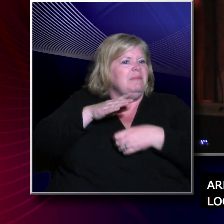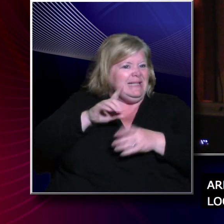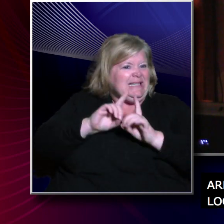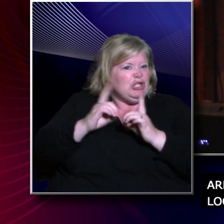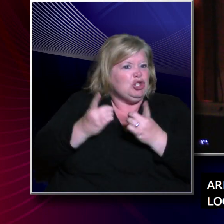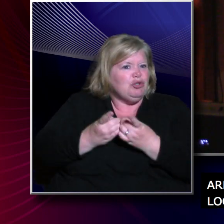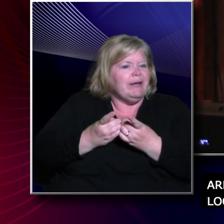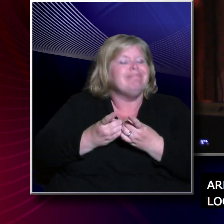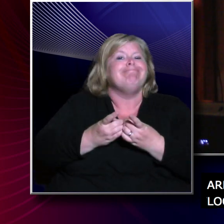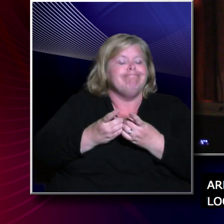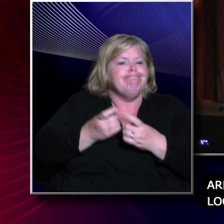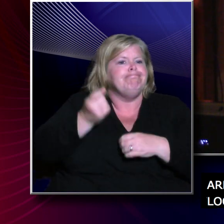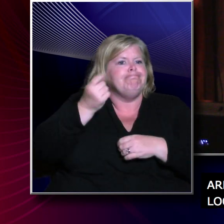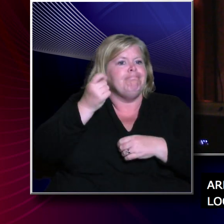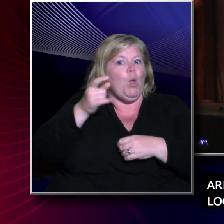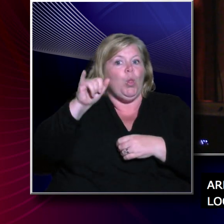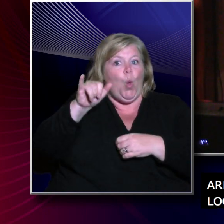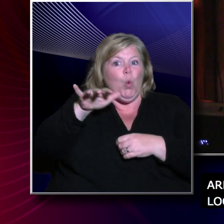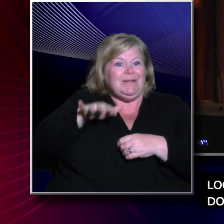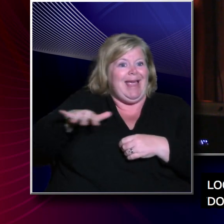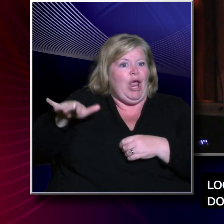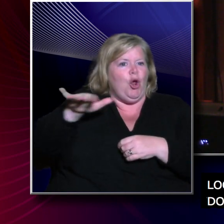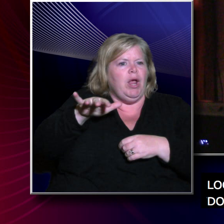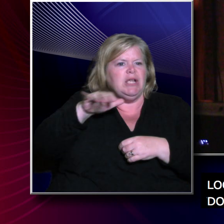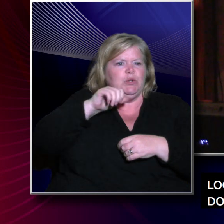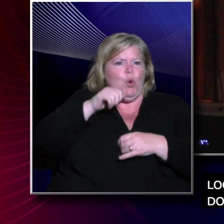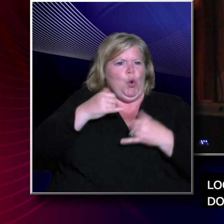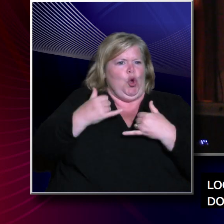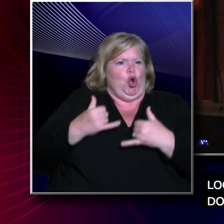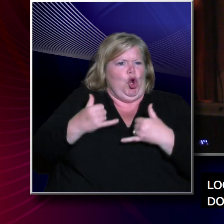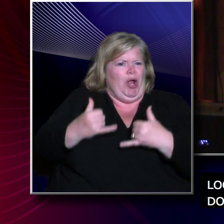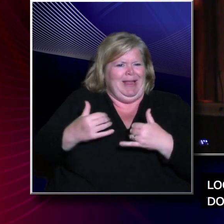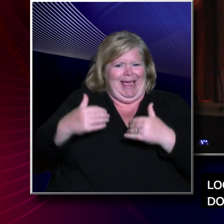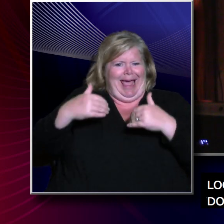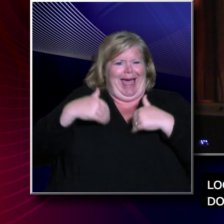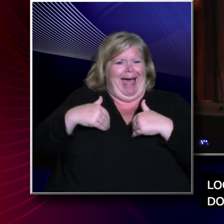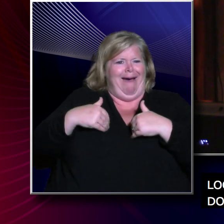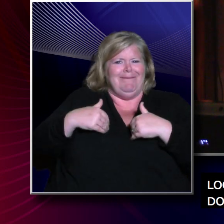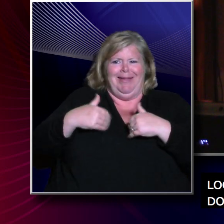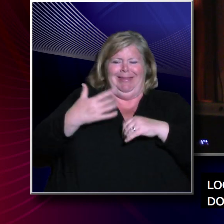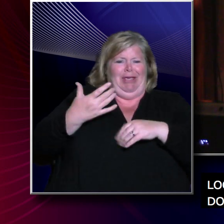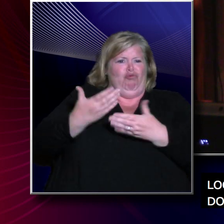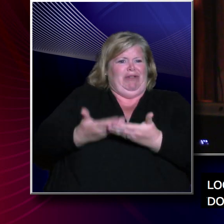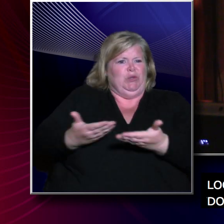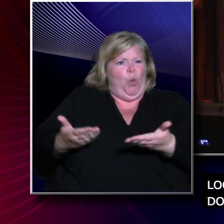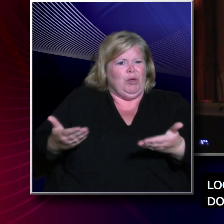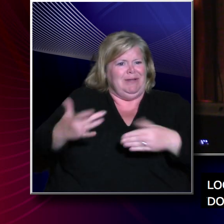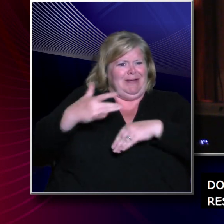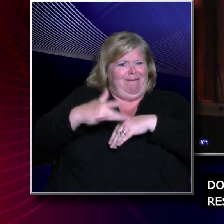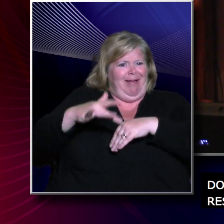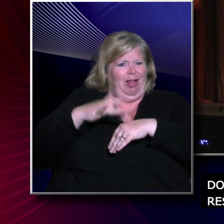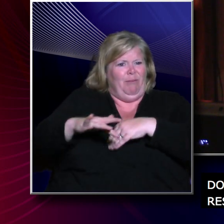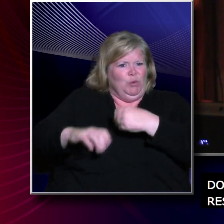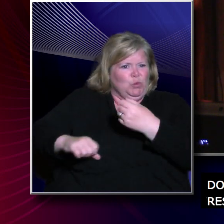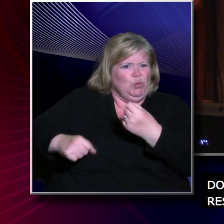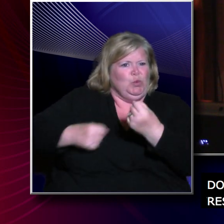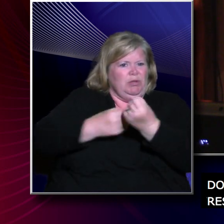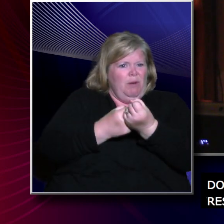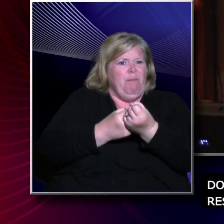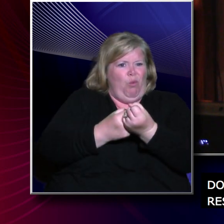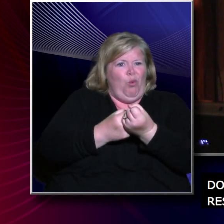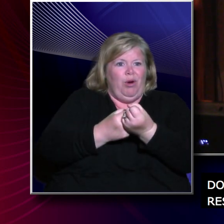areas that don't currently have the infrastructure and the resources to support them.